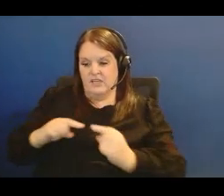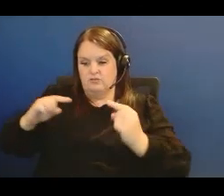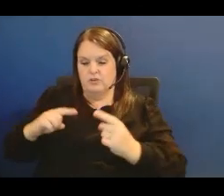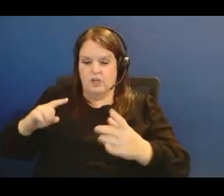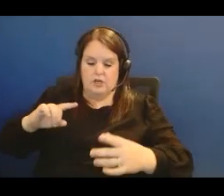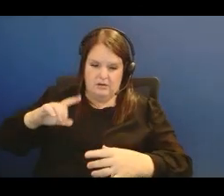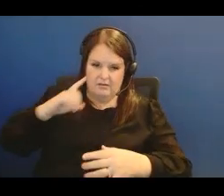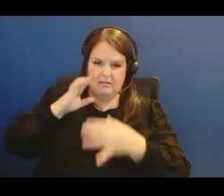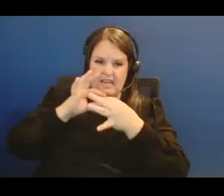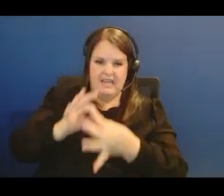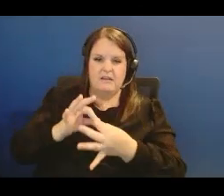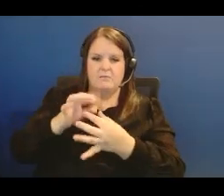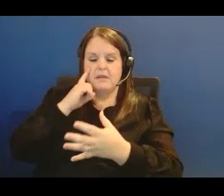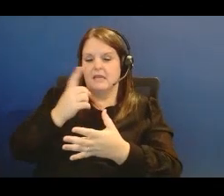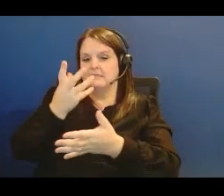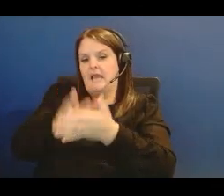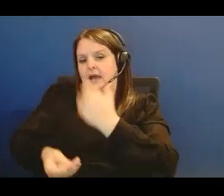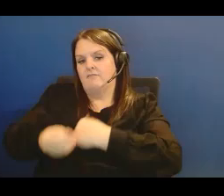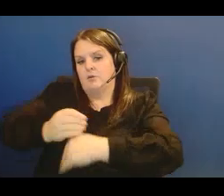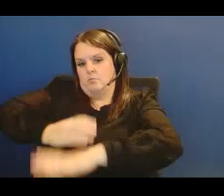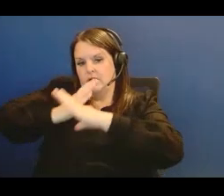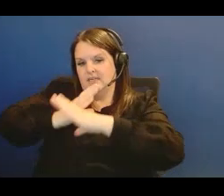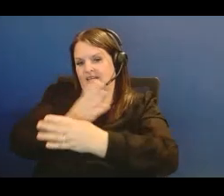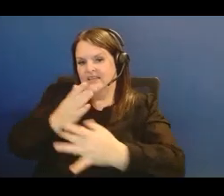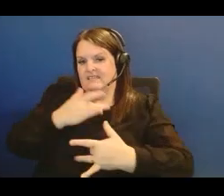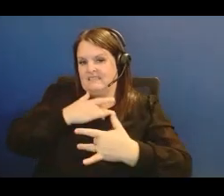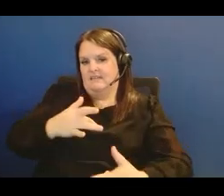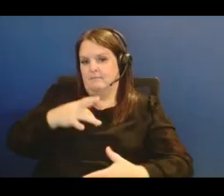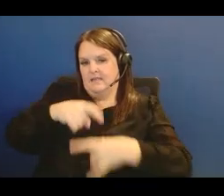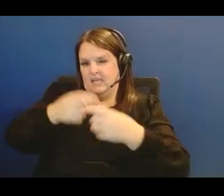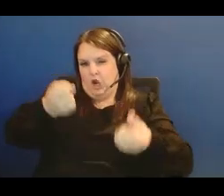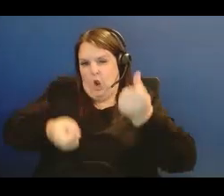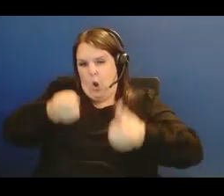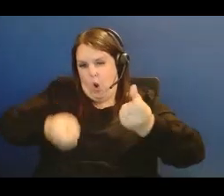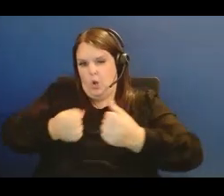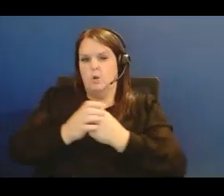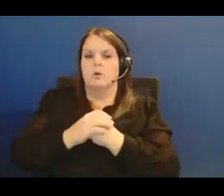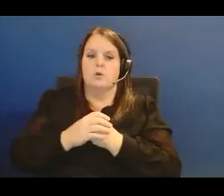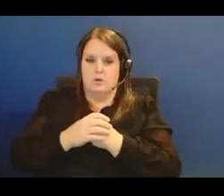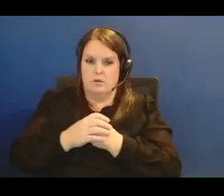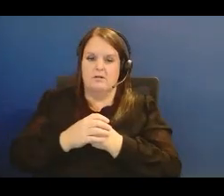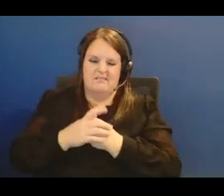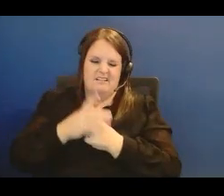due to the absence of protective features typically found in vulnerable vehicles. The way I